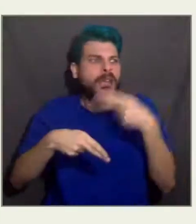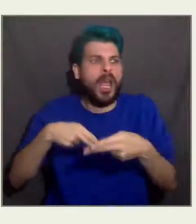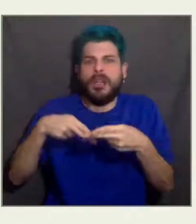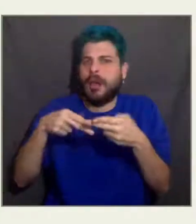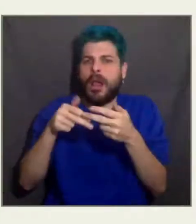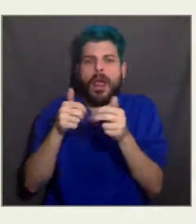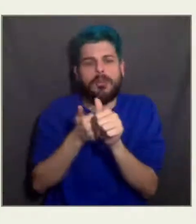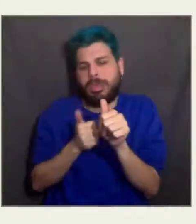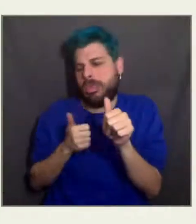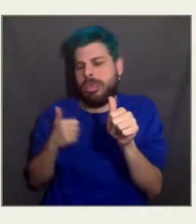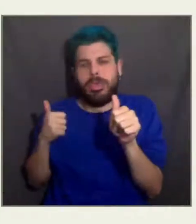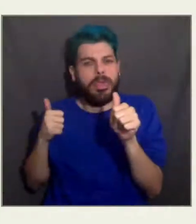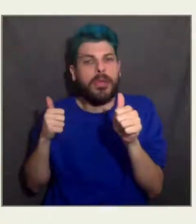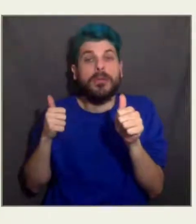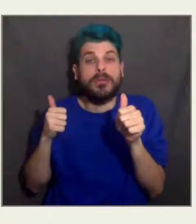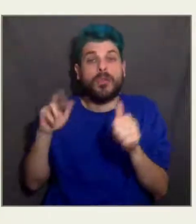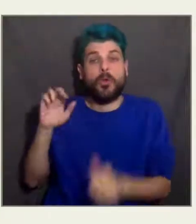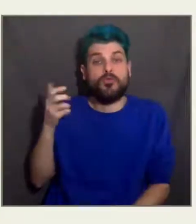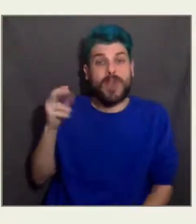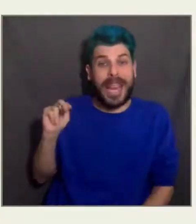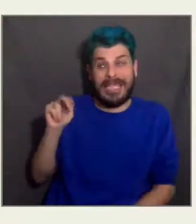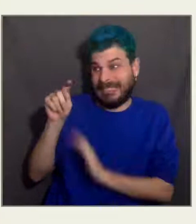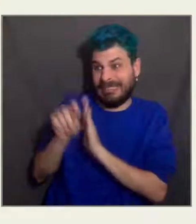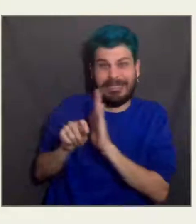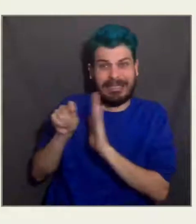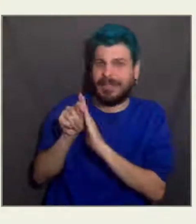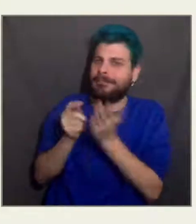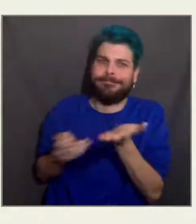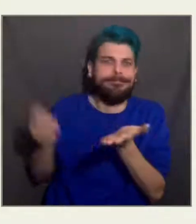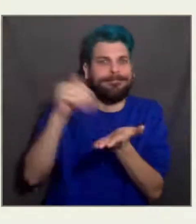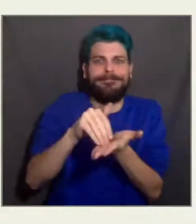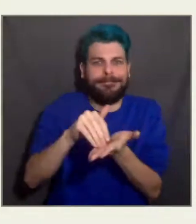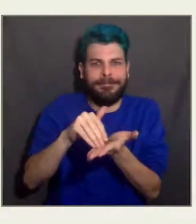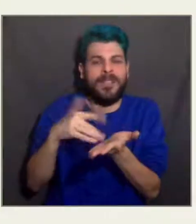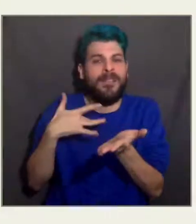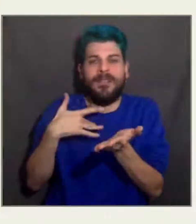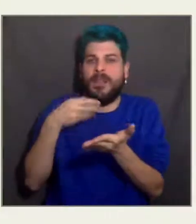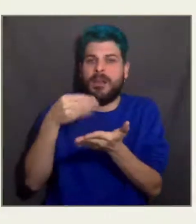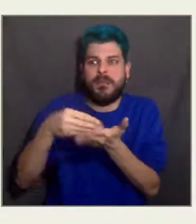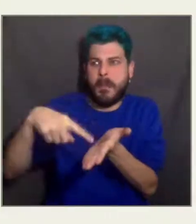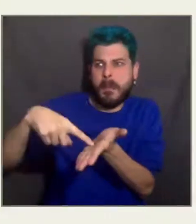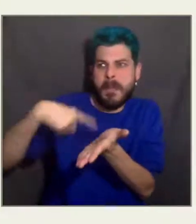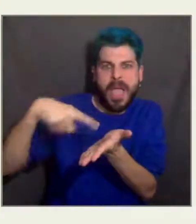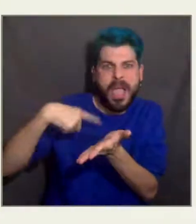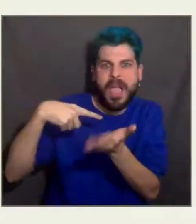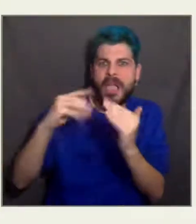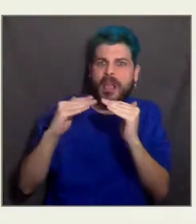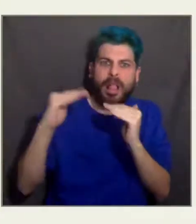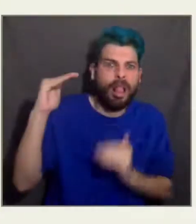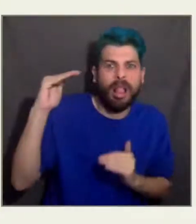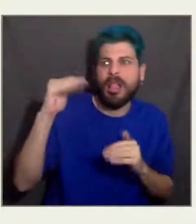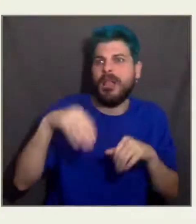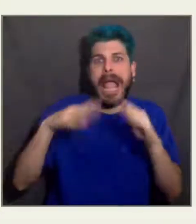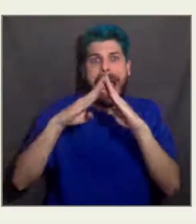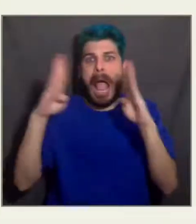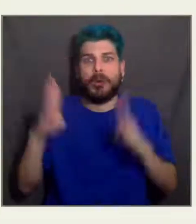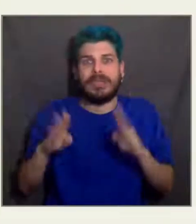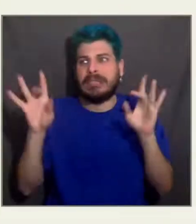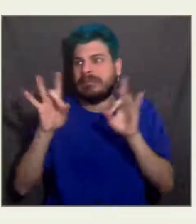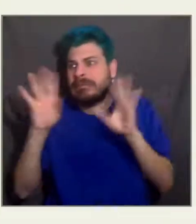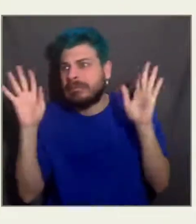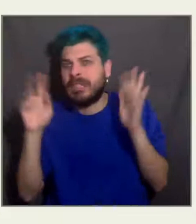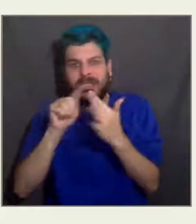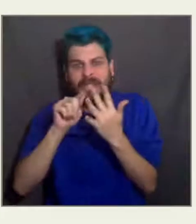Revolution. Low wages, income inequality, and skyrocketing housing costs have torn apart whatever safety net